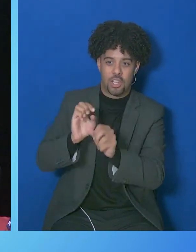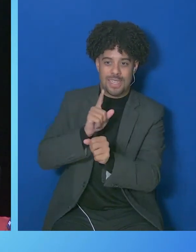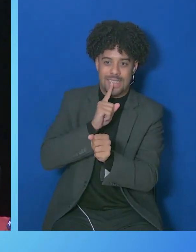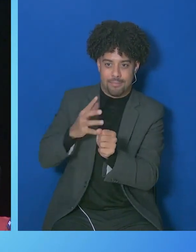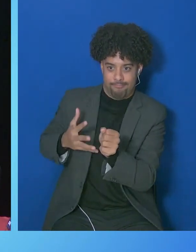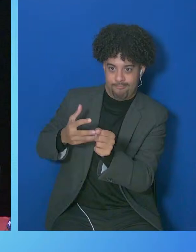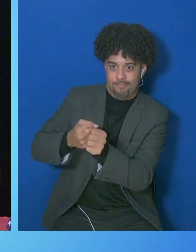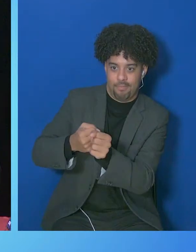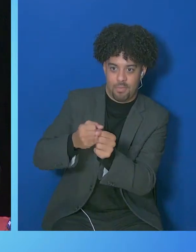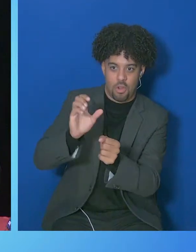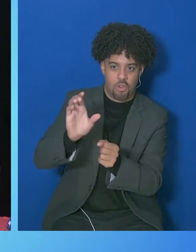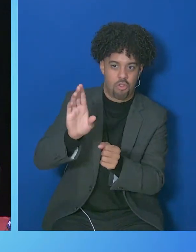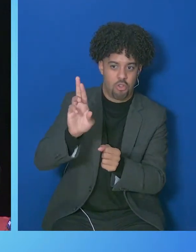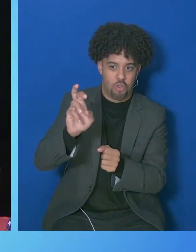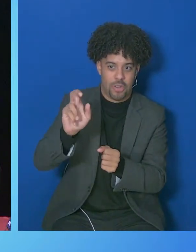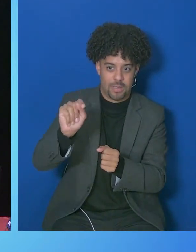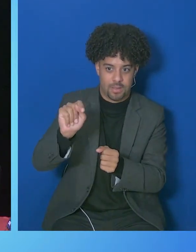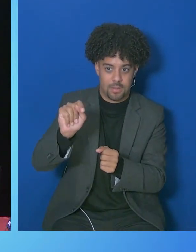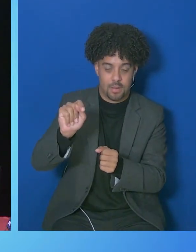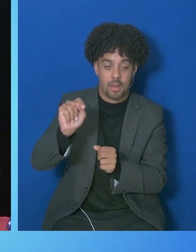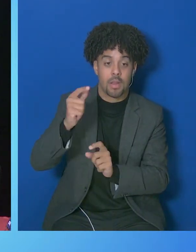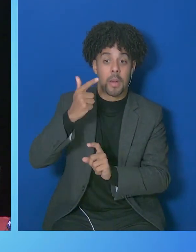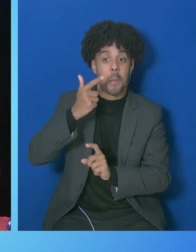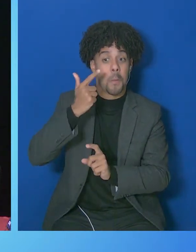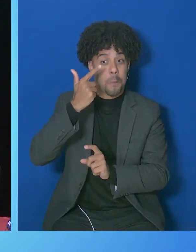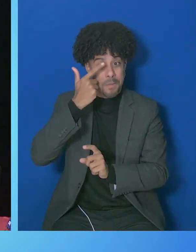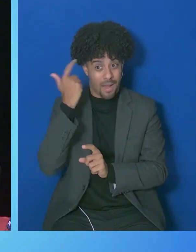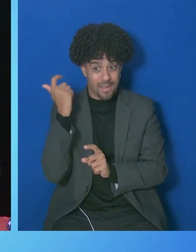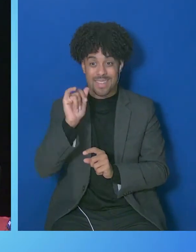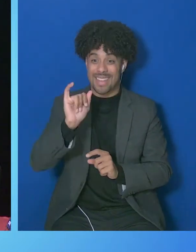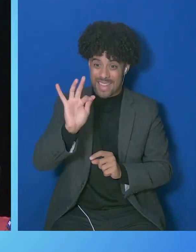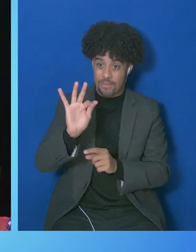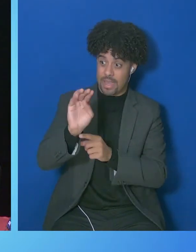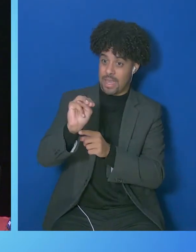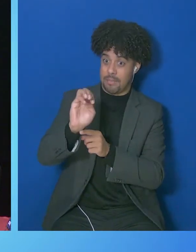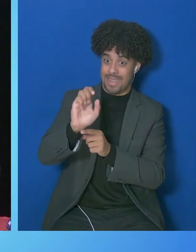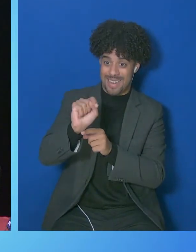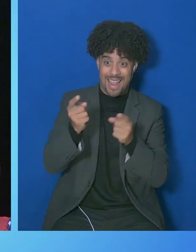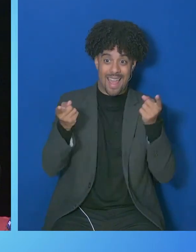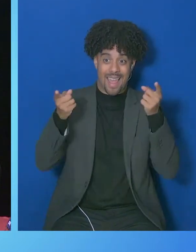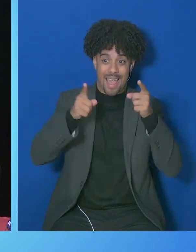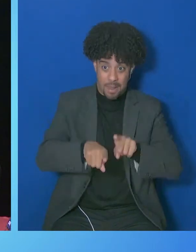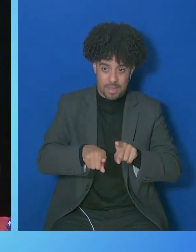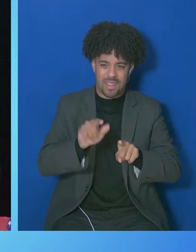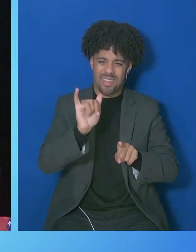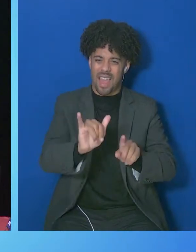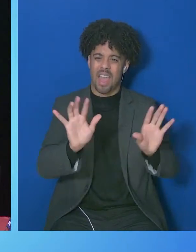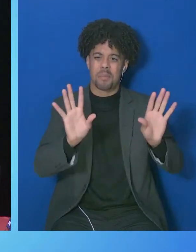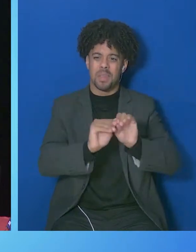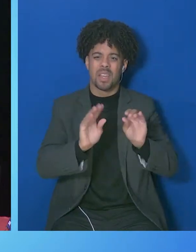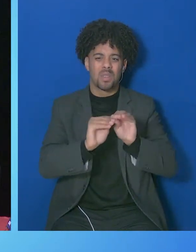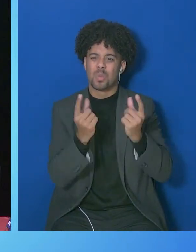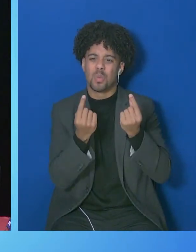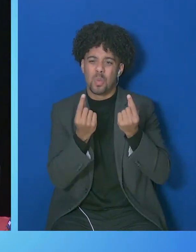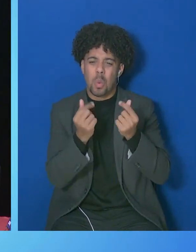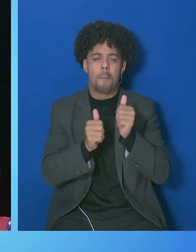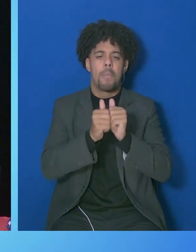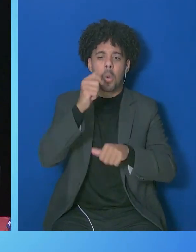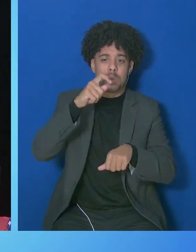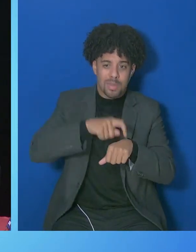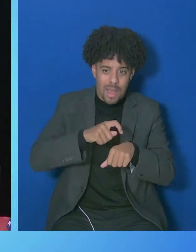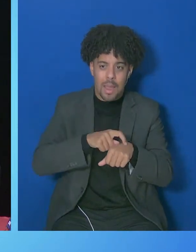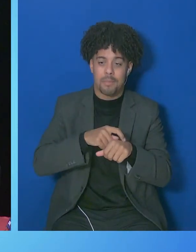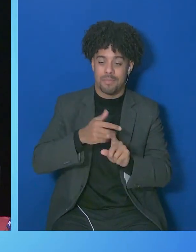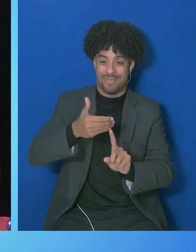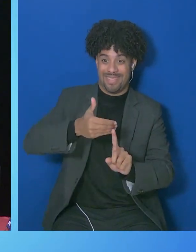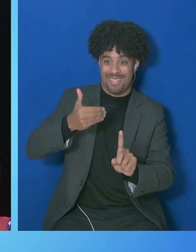because when we have an MET, oftentimes they just review old evaluations,